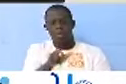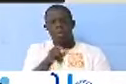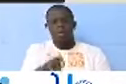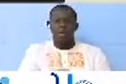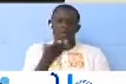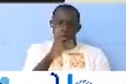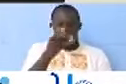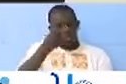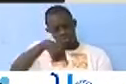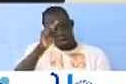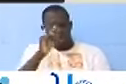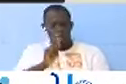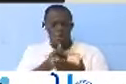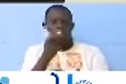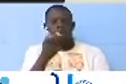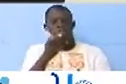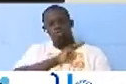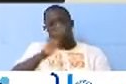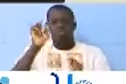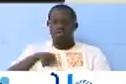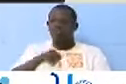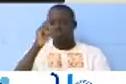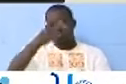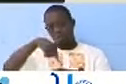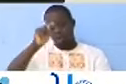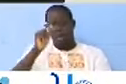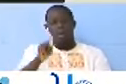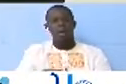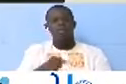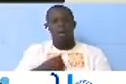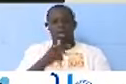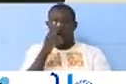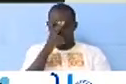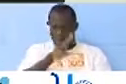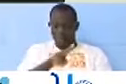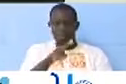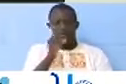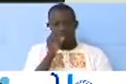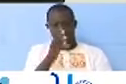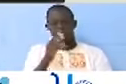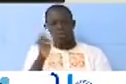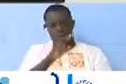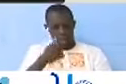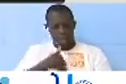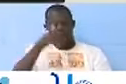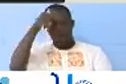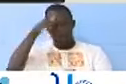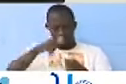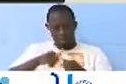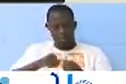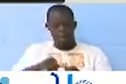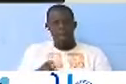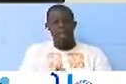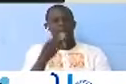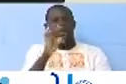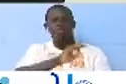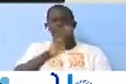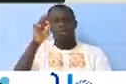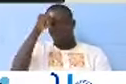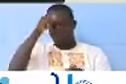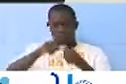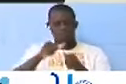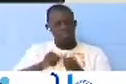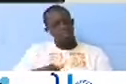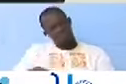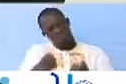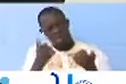It might be correct, it might be incorrect too, but I will try to say what I can remember. You cannot remember, it's fine. I'm